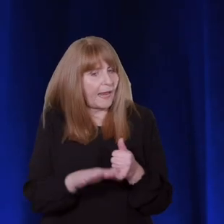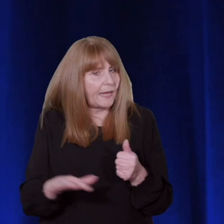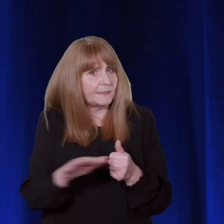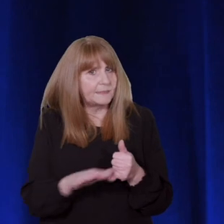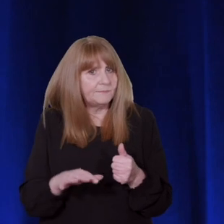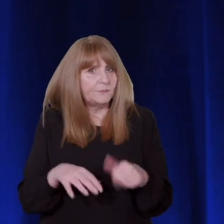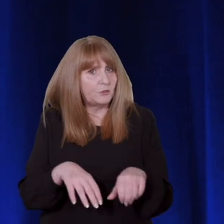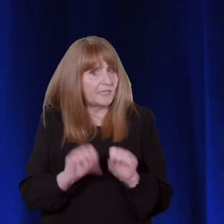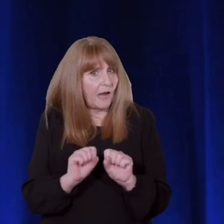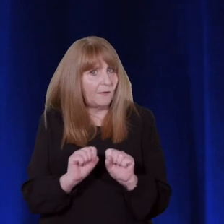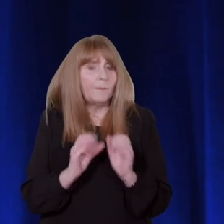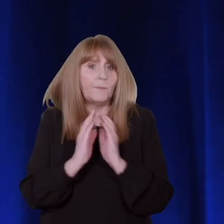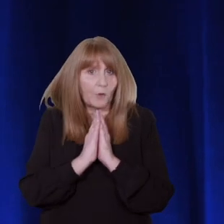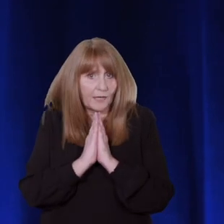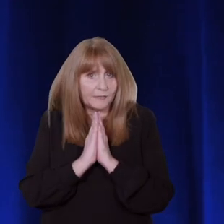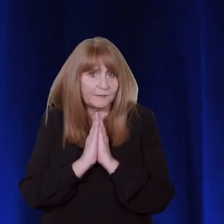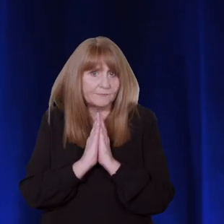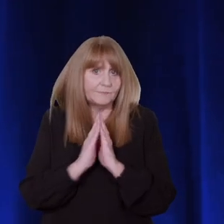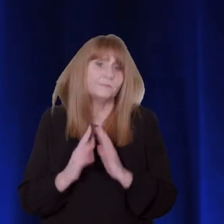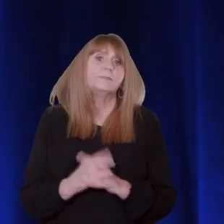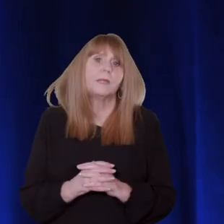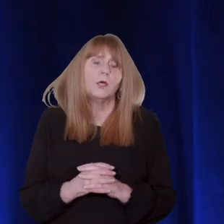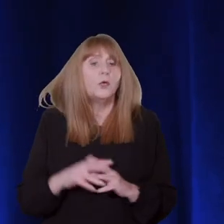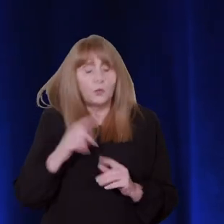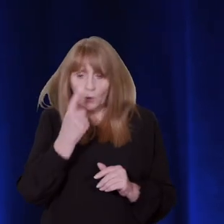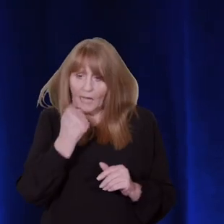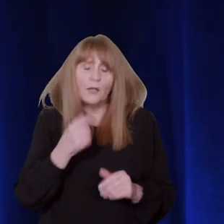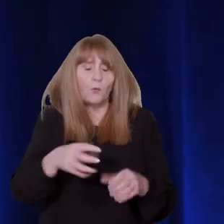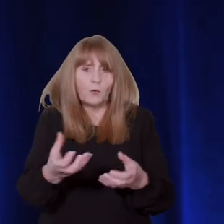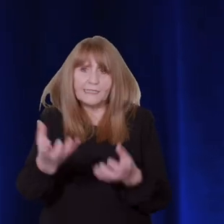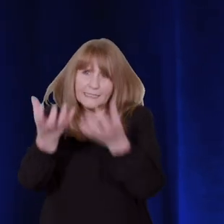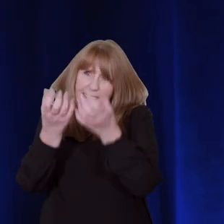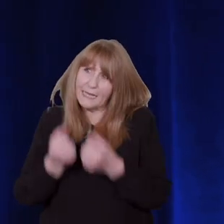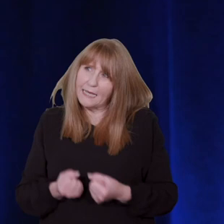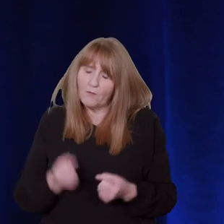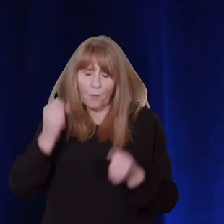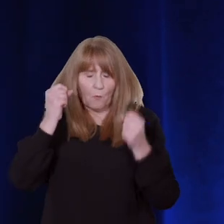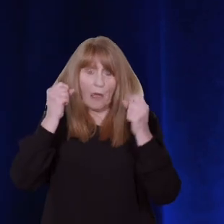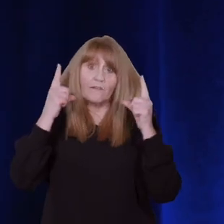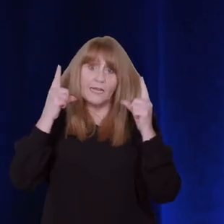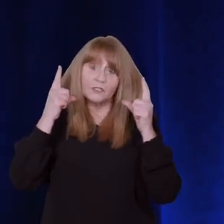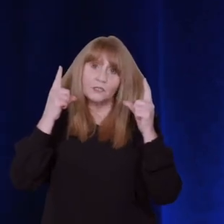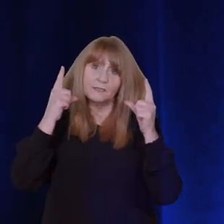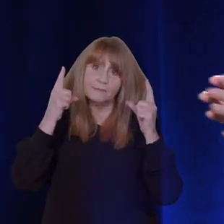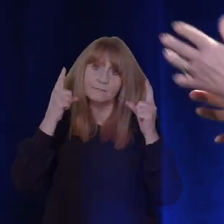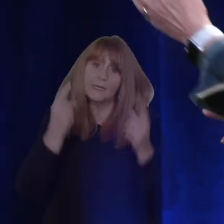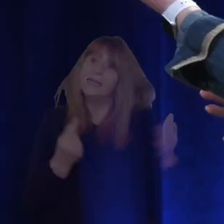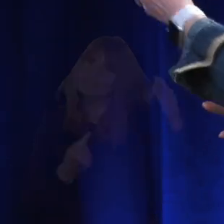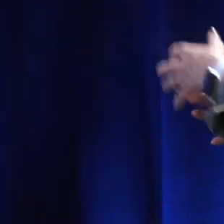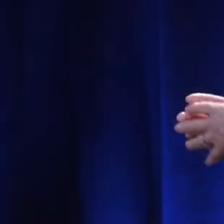you're set up well to receive revelation, to receive divine instruction. I would encourage you to do